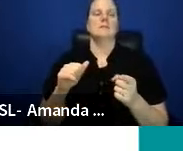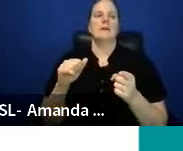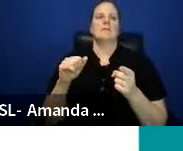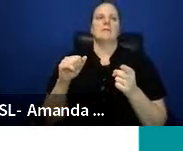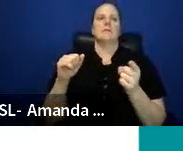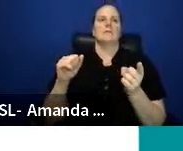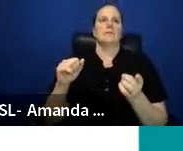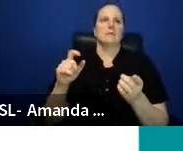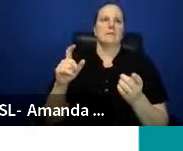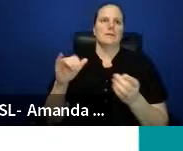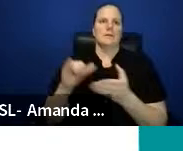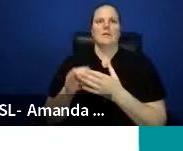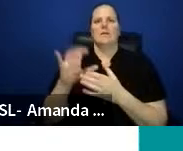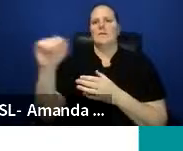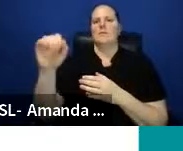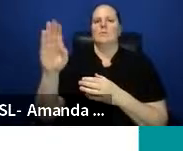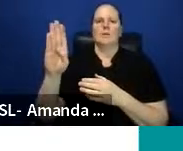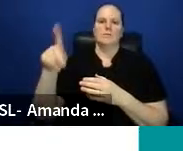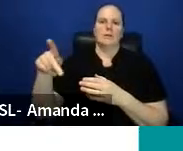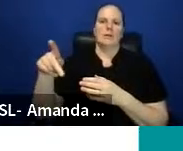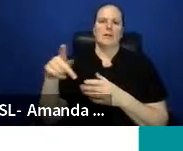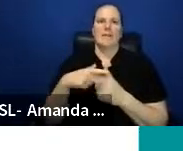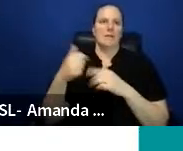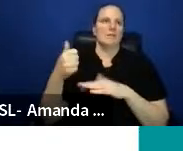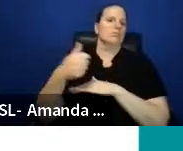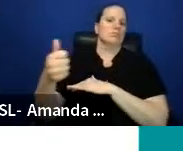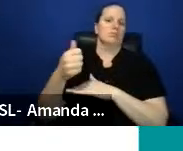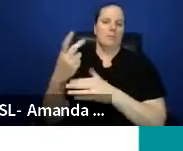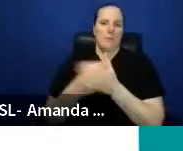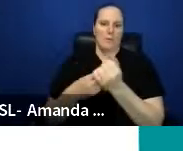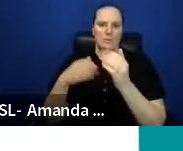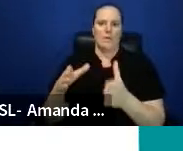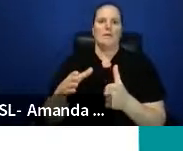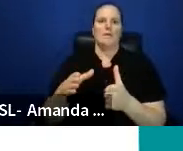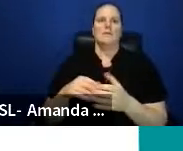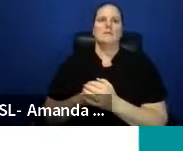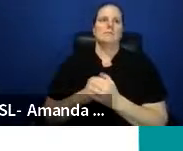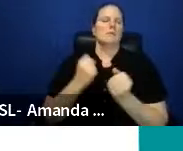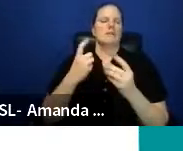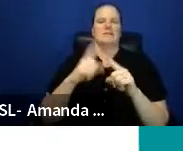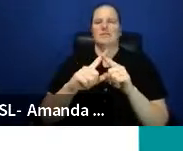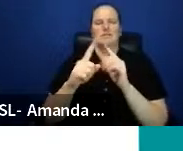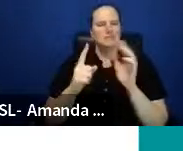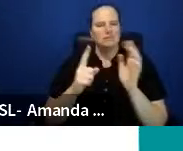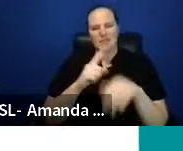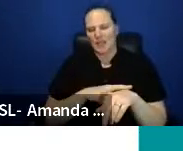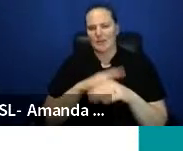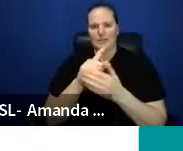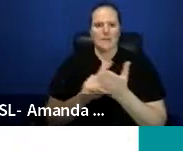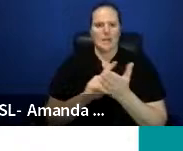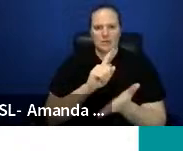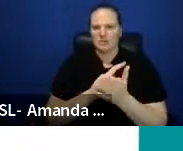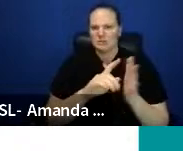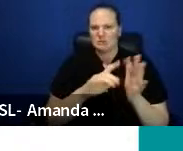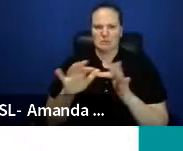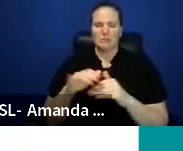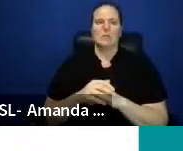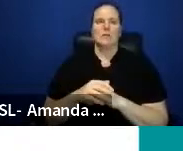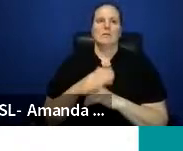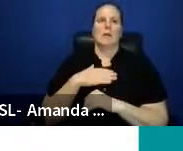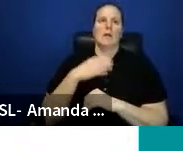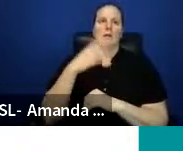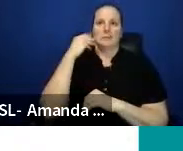Hillsboro, I commuted both ways at all hours and times. And my